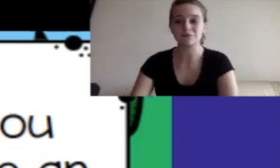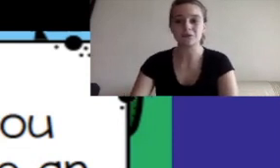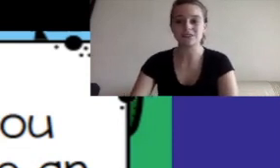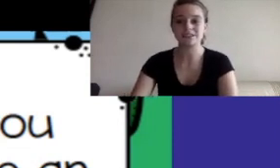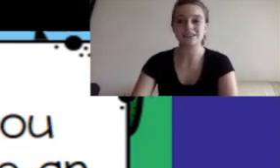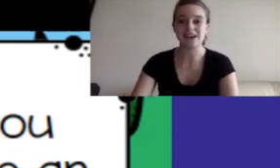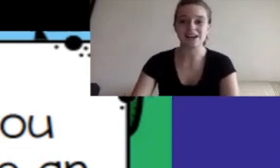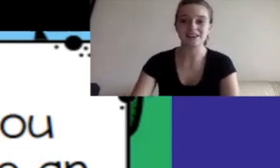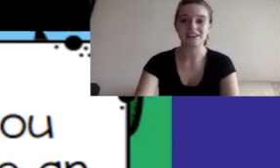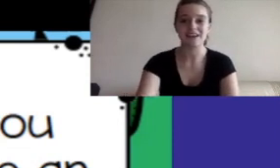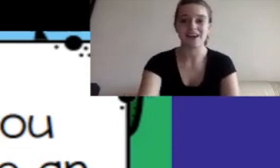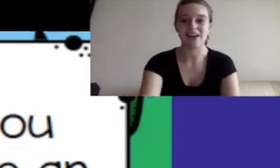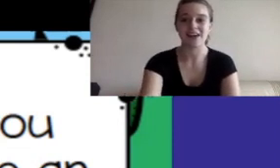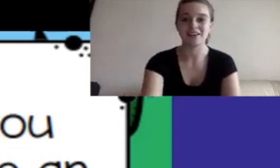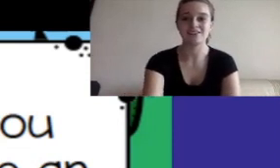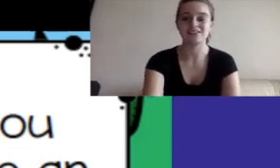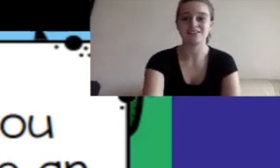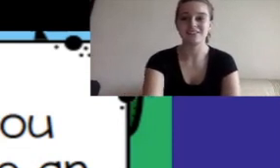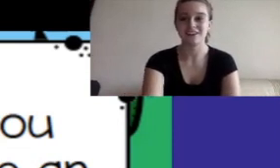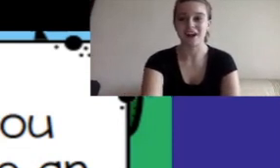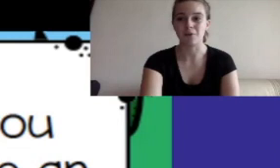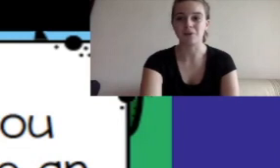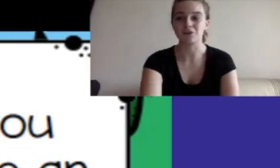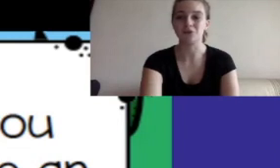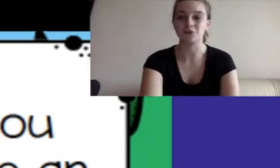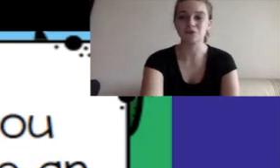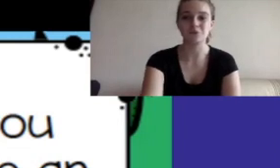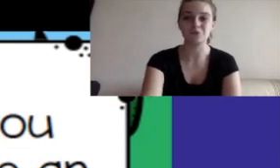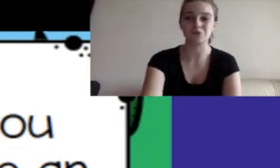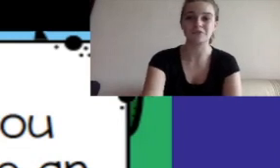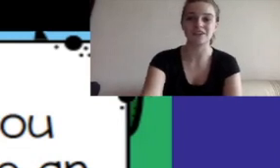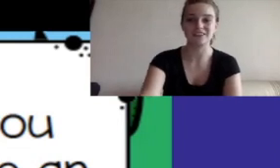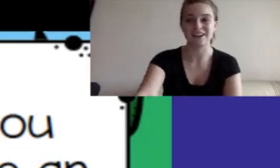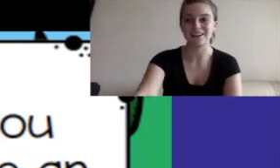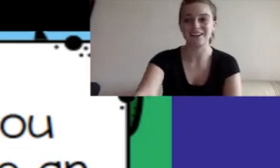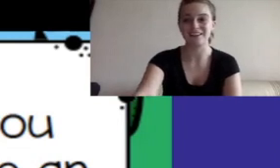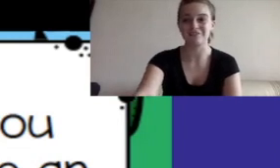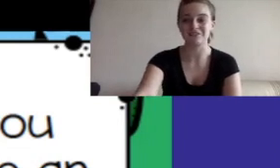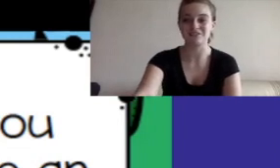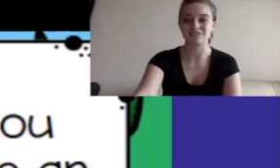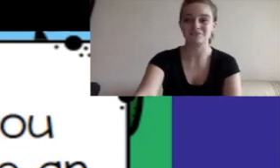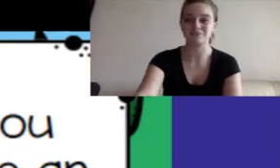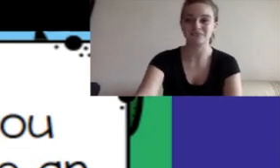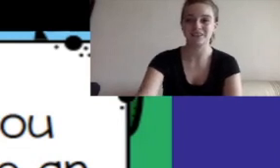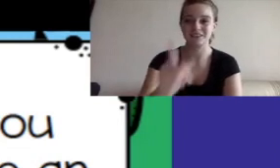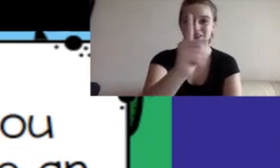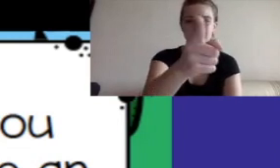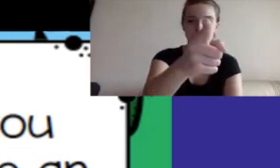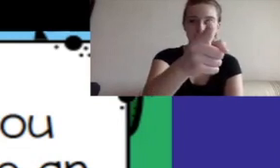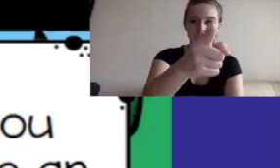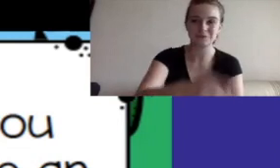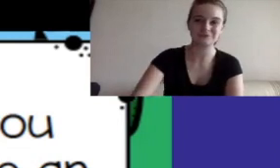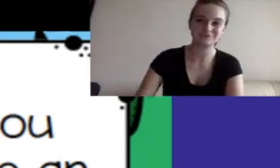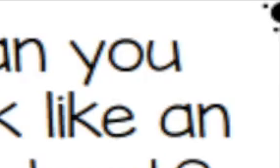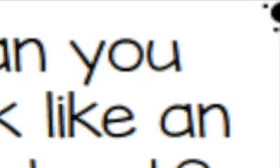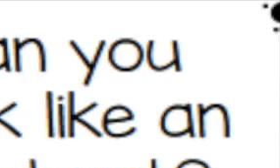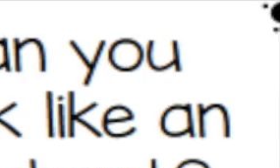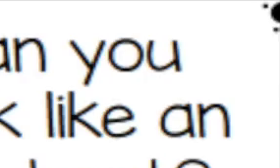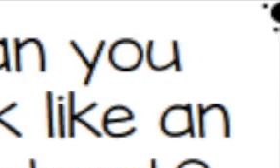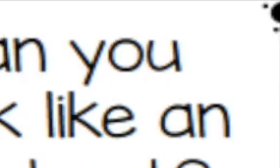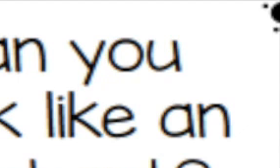music for today and I want you to move like an elephant. Here we go.